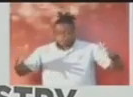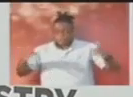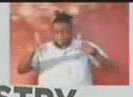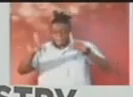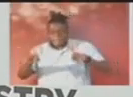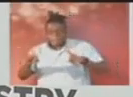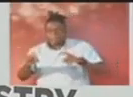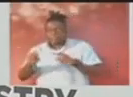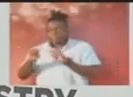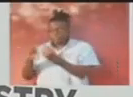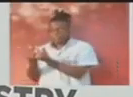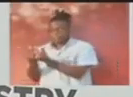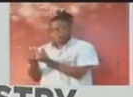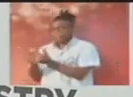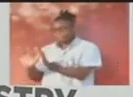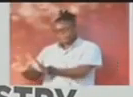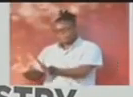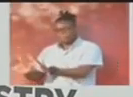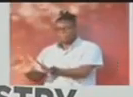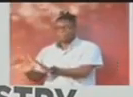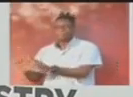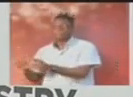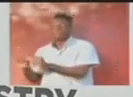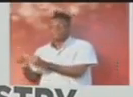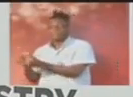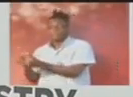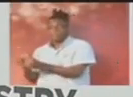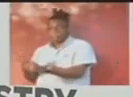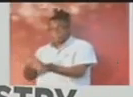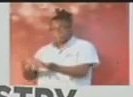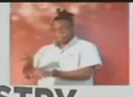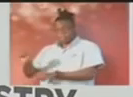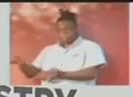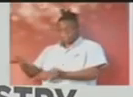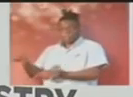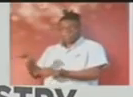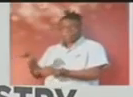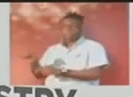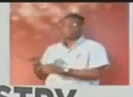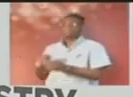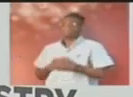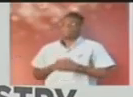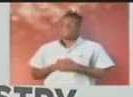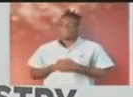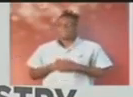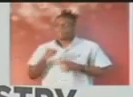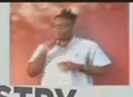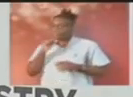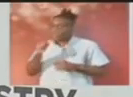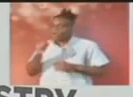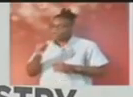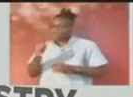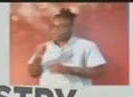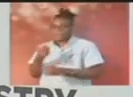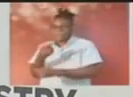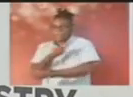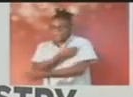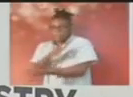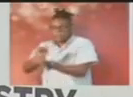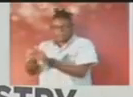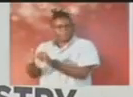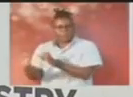placed in what's called a control group, which means they are not given the vaccine, and another group that is given the